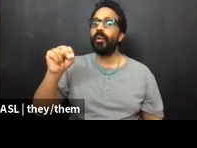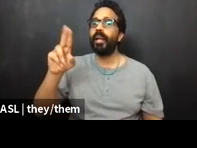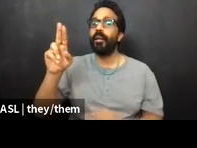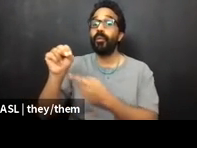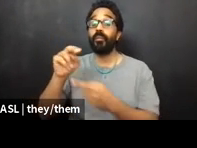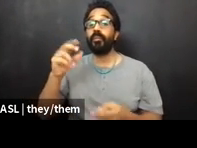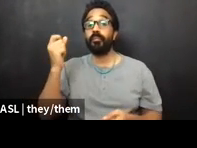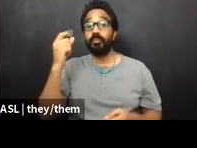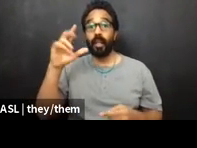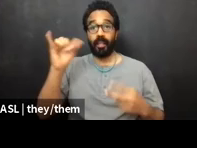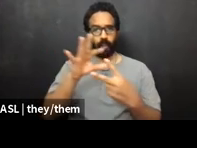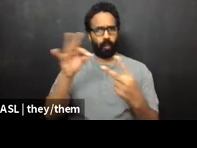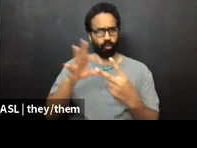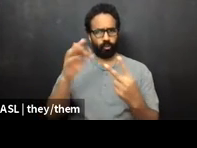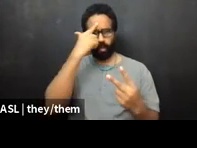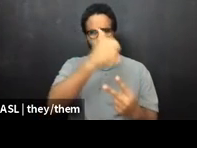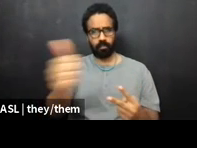experiment that is this session.